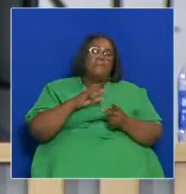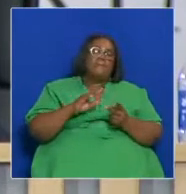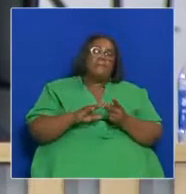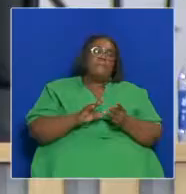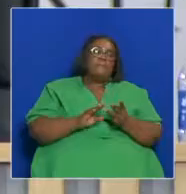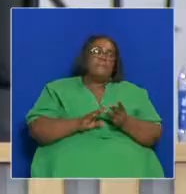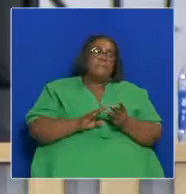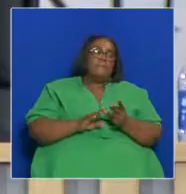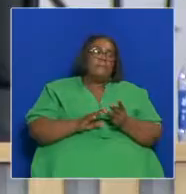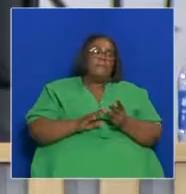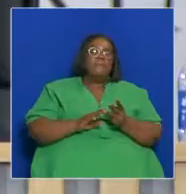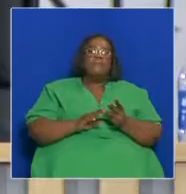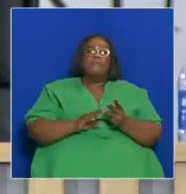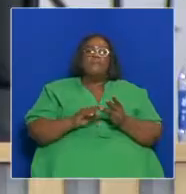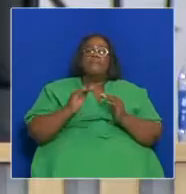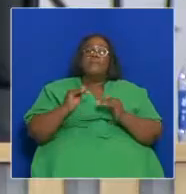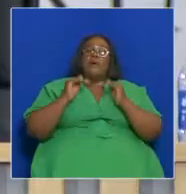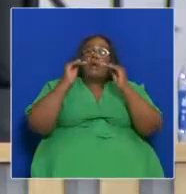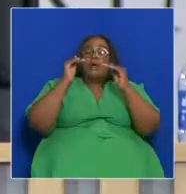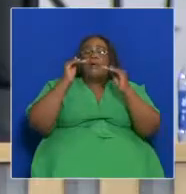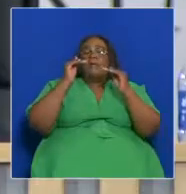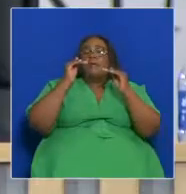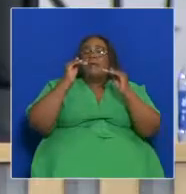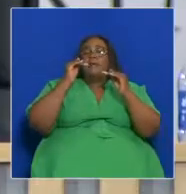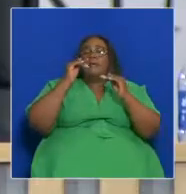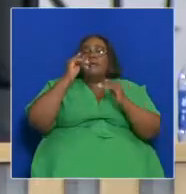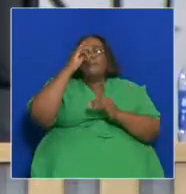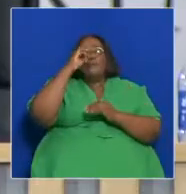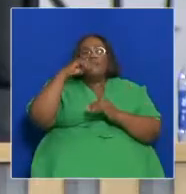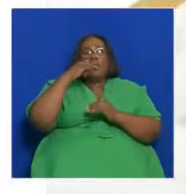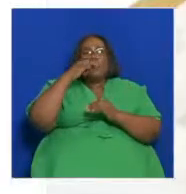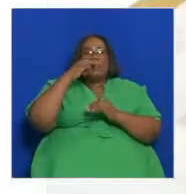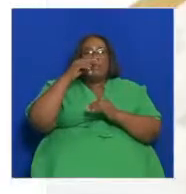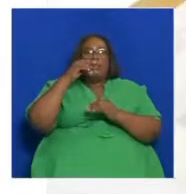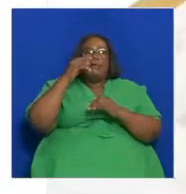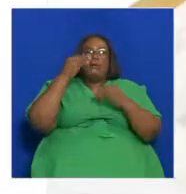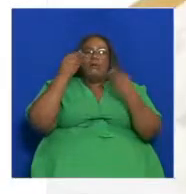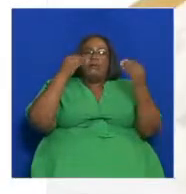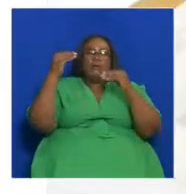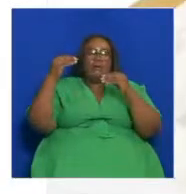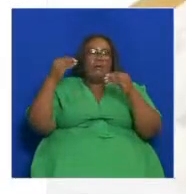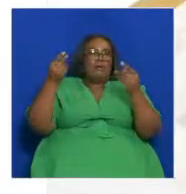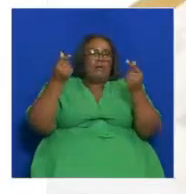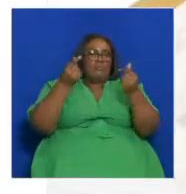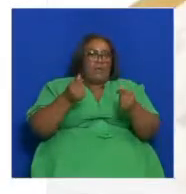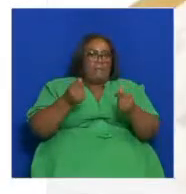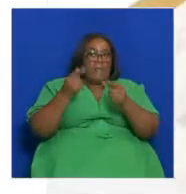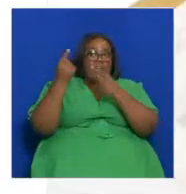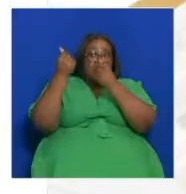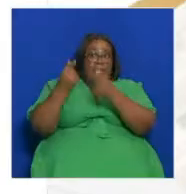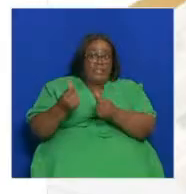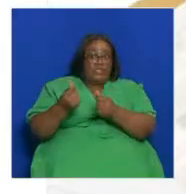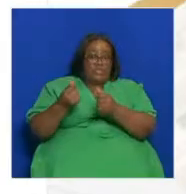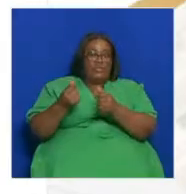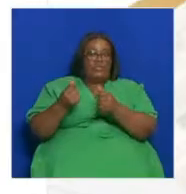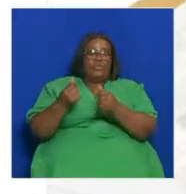high-profile commercial crimes, and financial crimes.